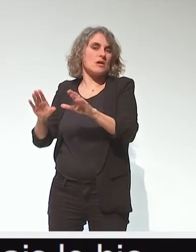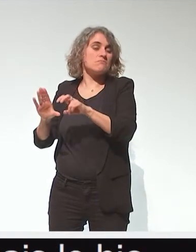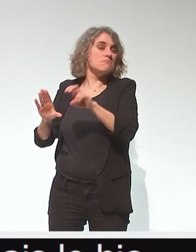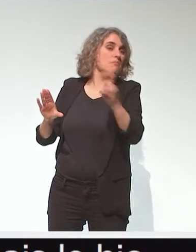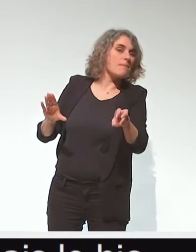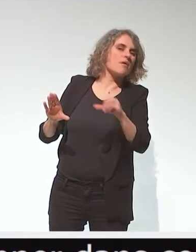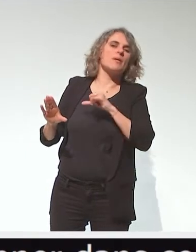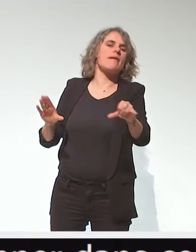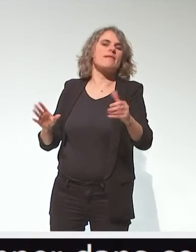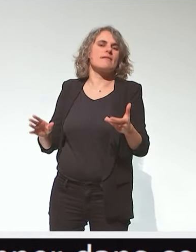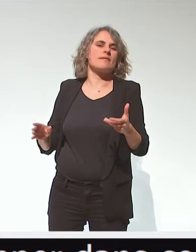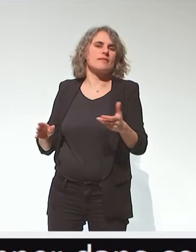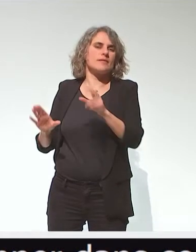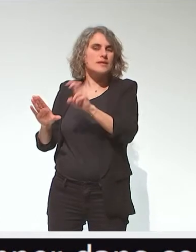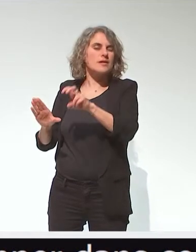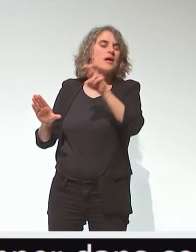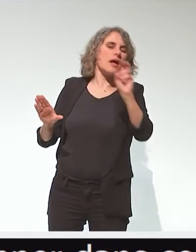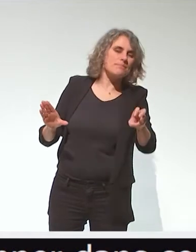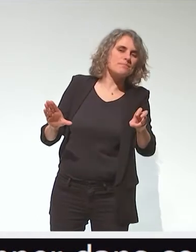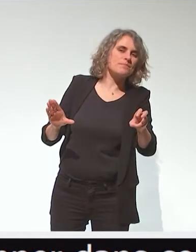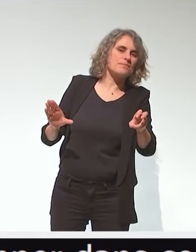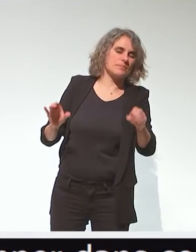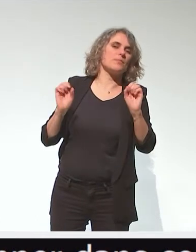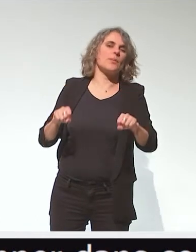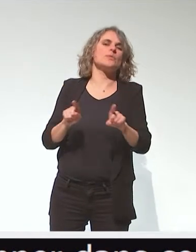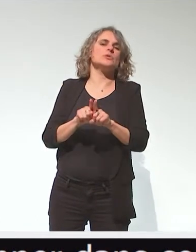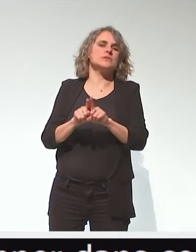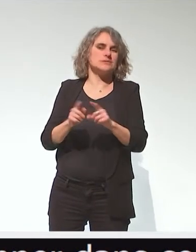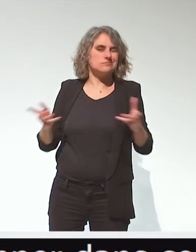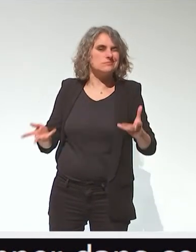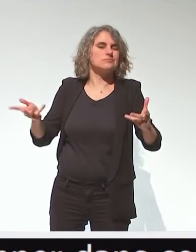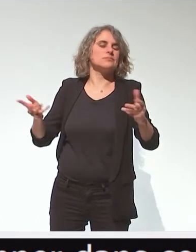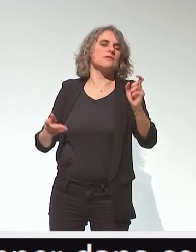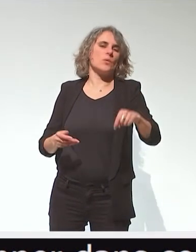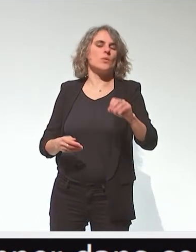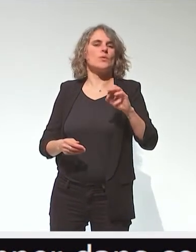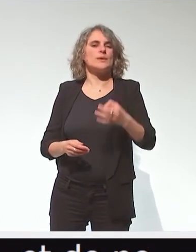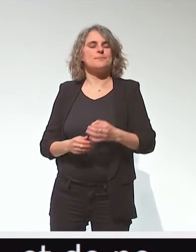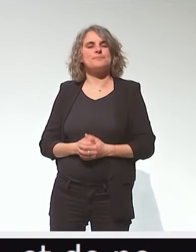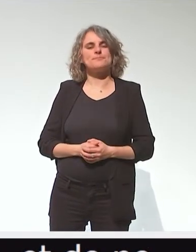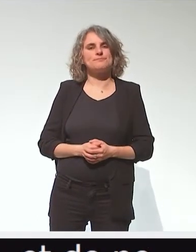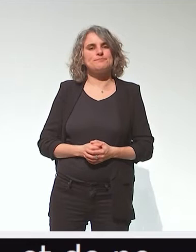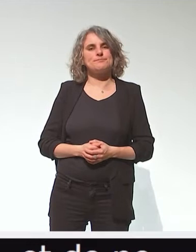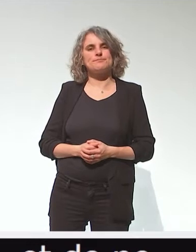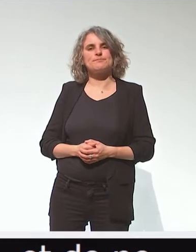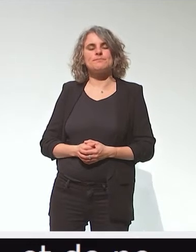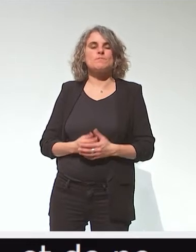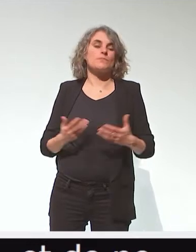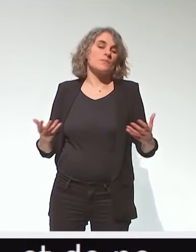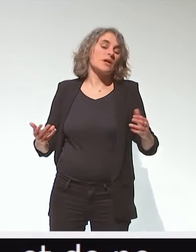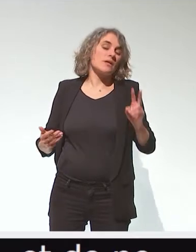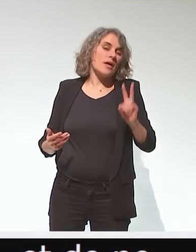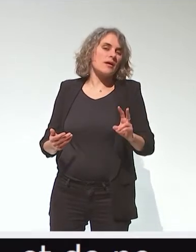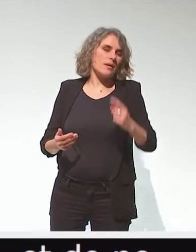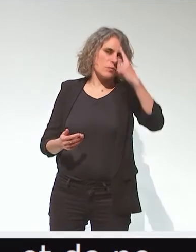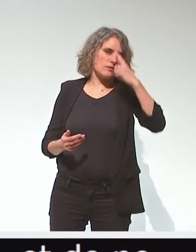stay there. And the shame is not to try and offer a gateway for these people into